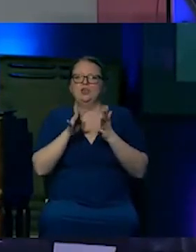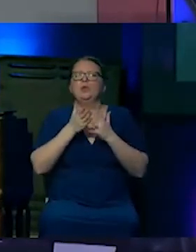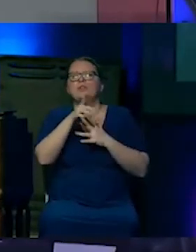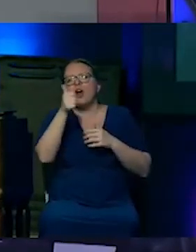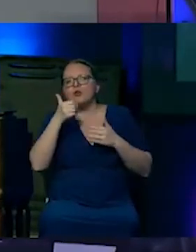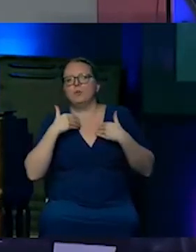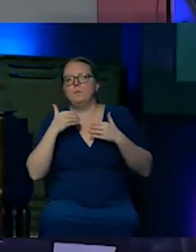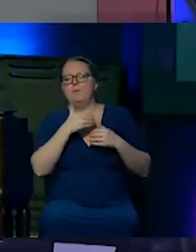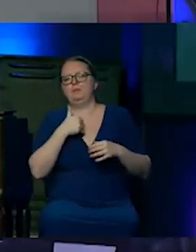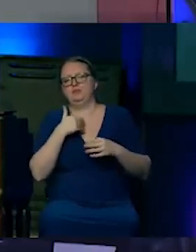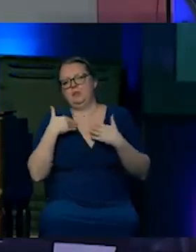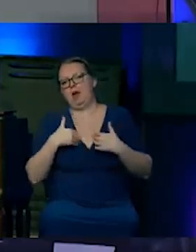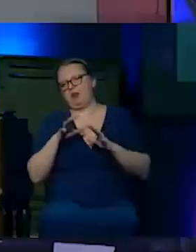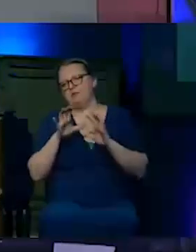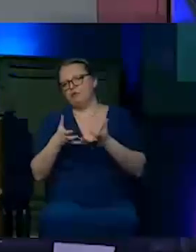of Christ.